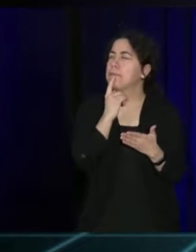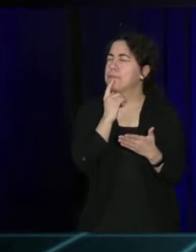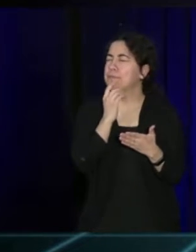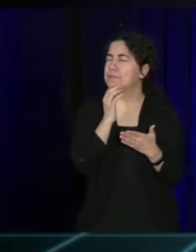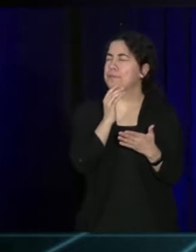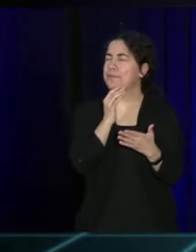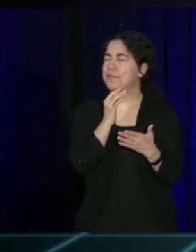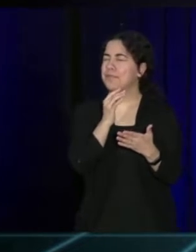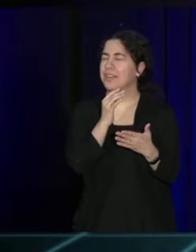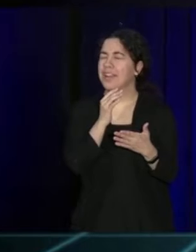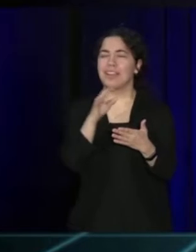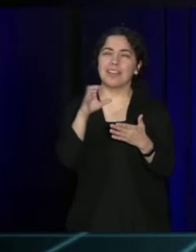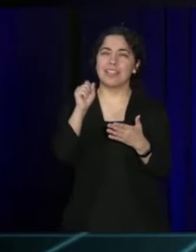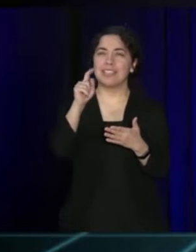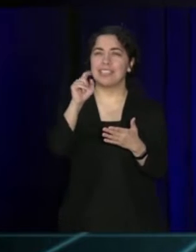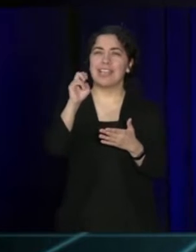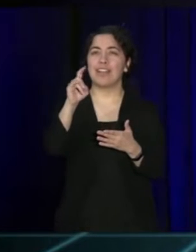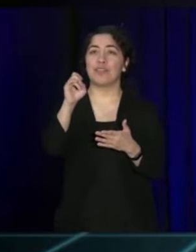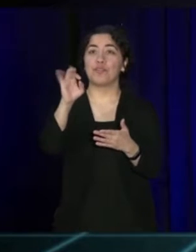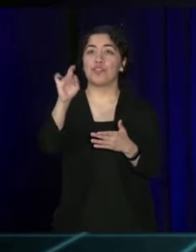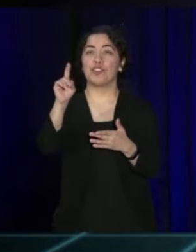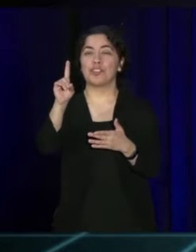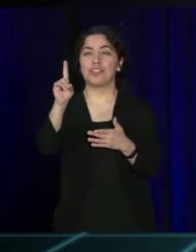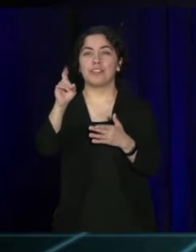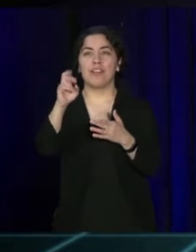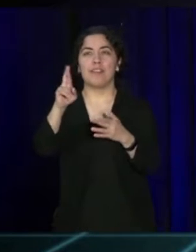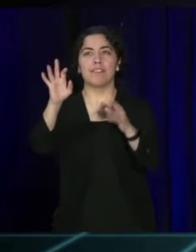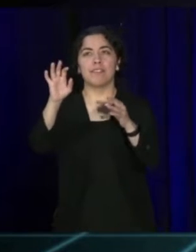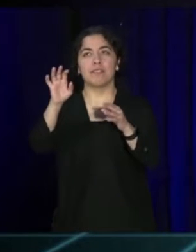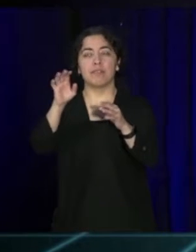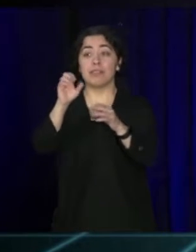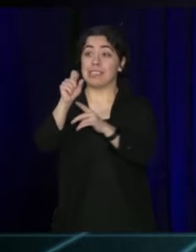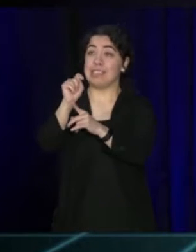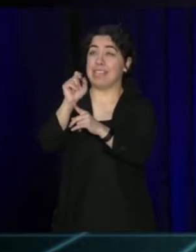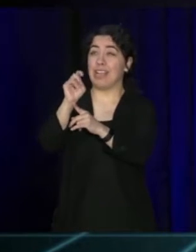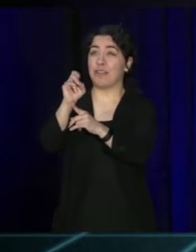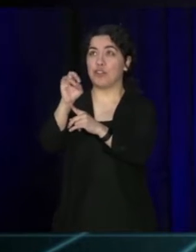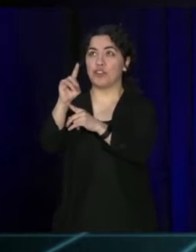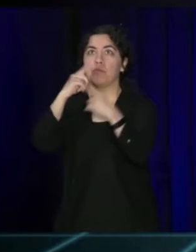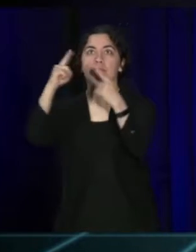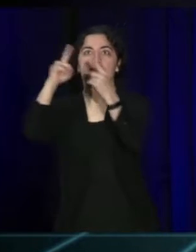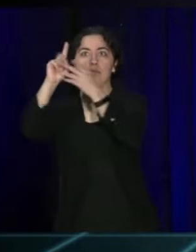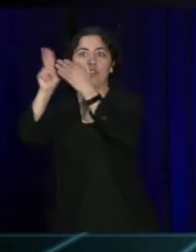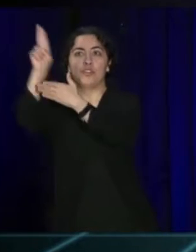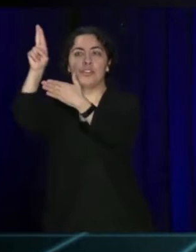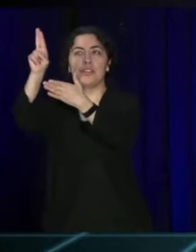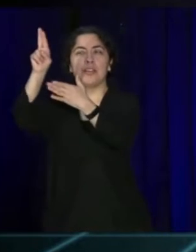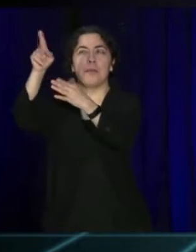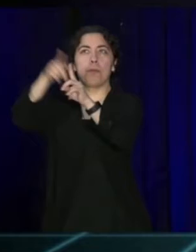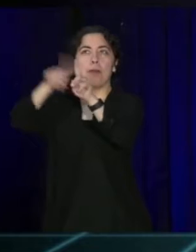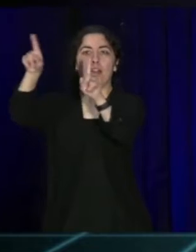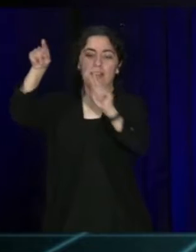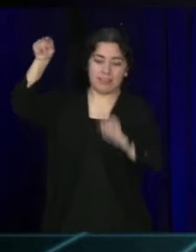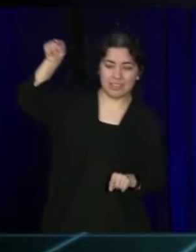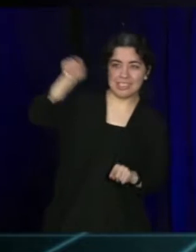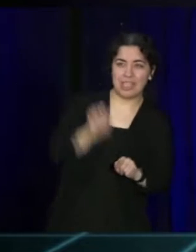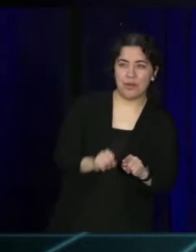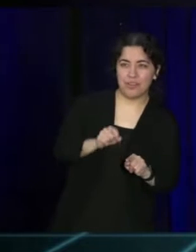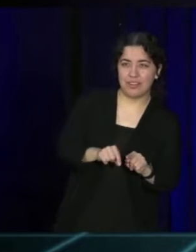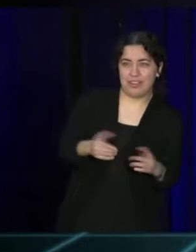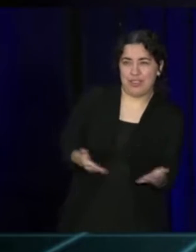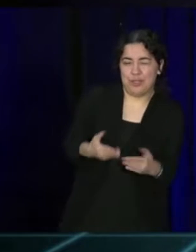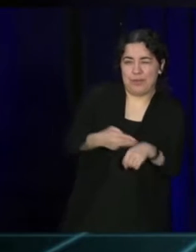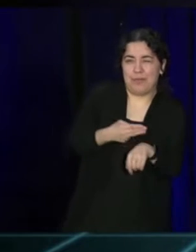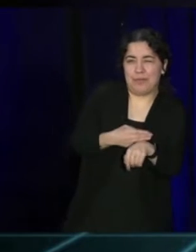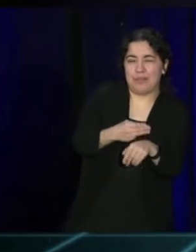the Stanford of the South is what they were trying to go for, and it was a doctor college. Had no sports, and they brought this